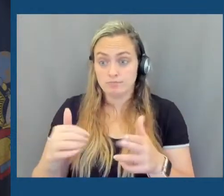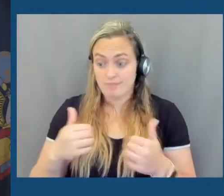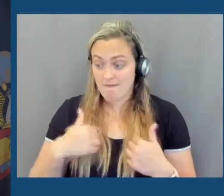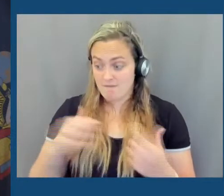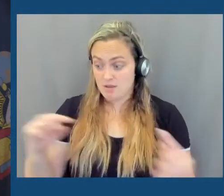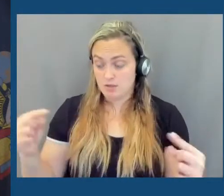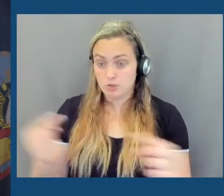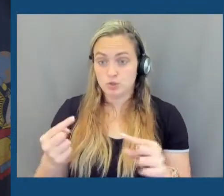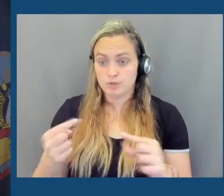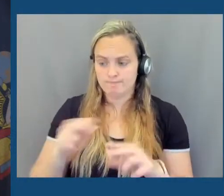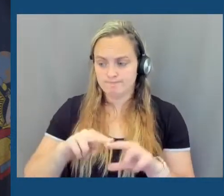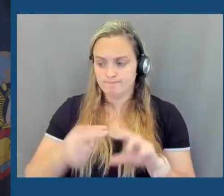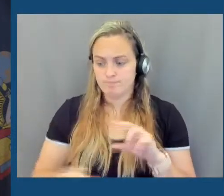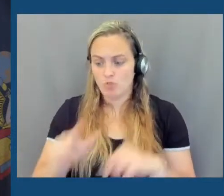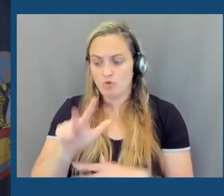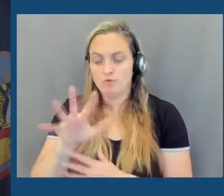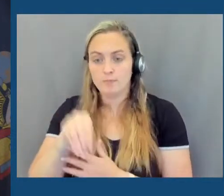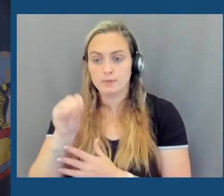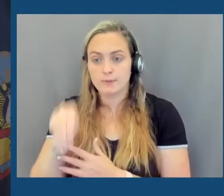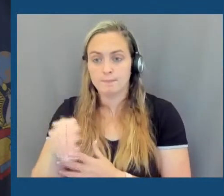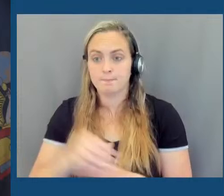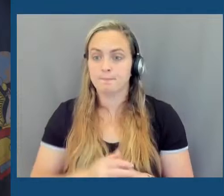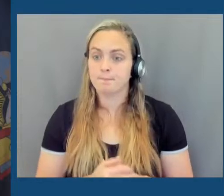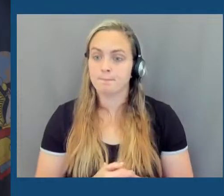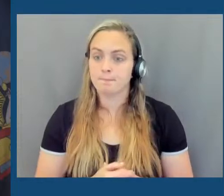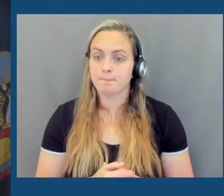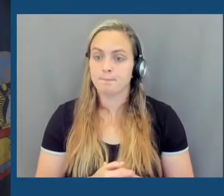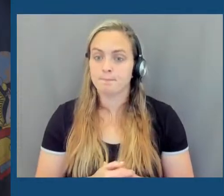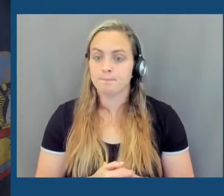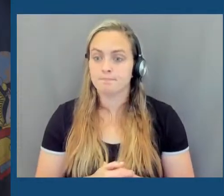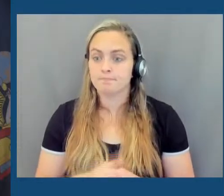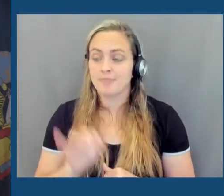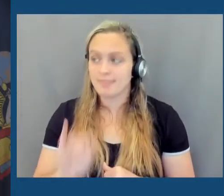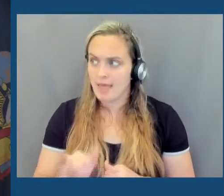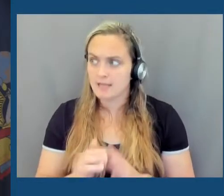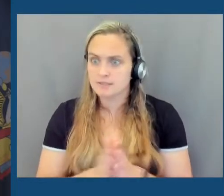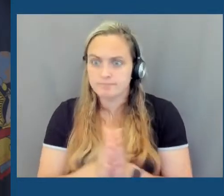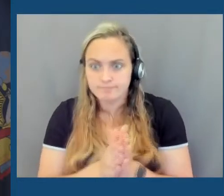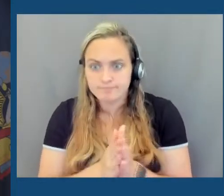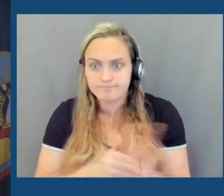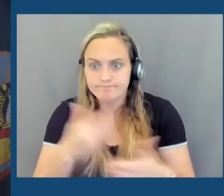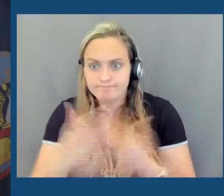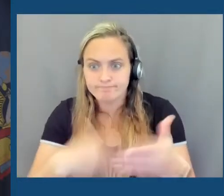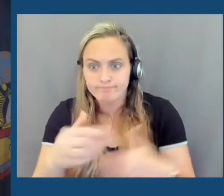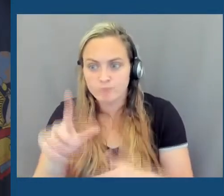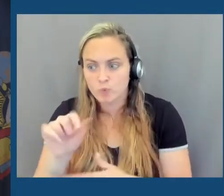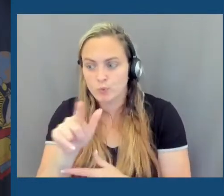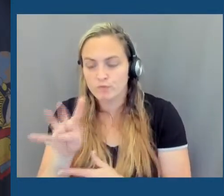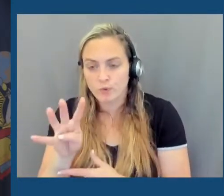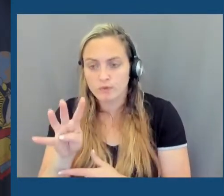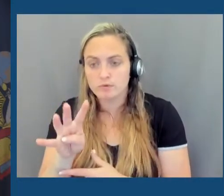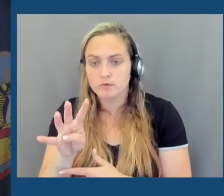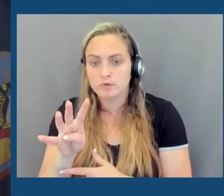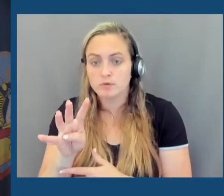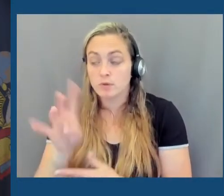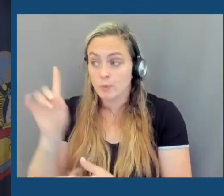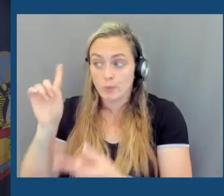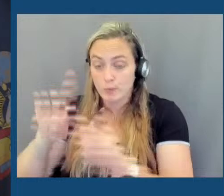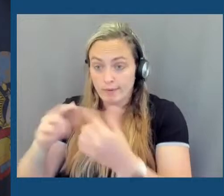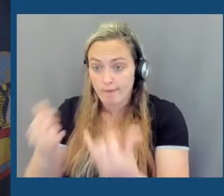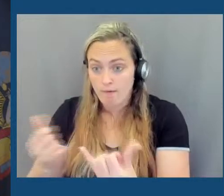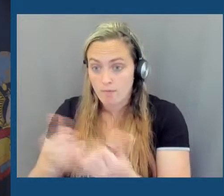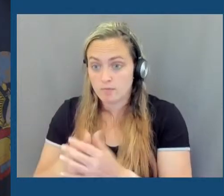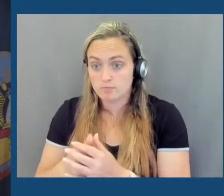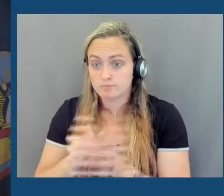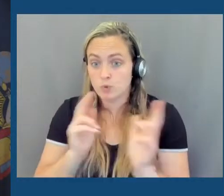by 35%. That is the momentum we're carrying into 2024. Year to date,